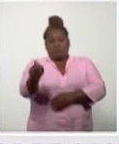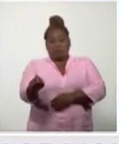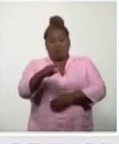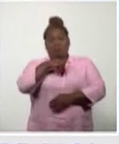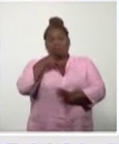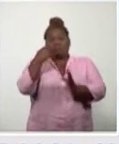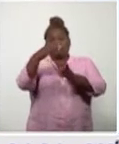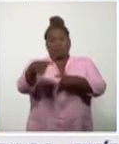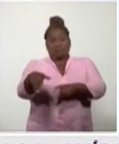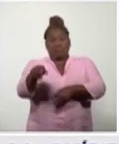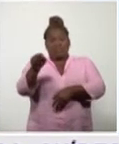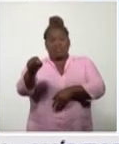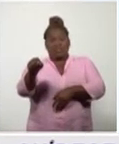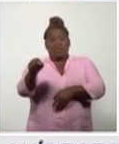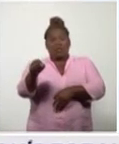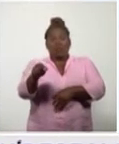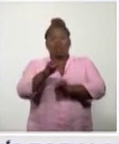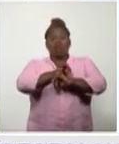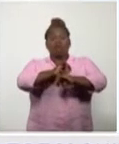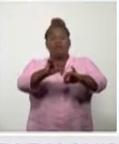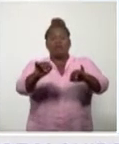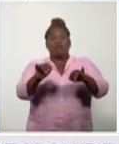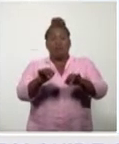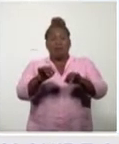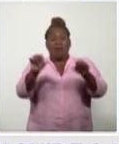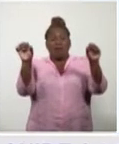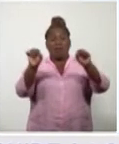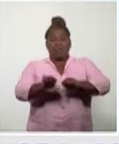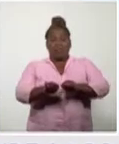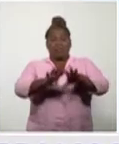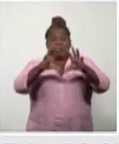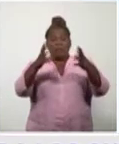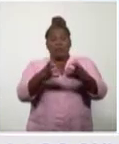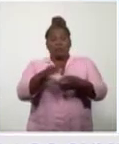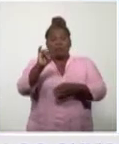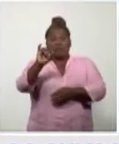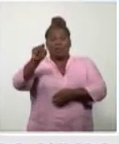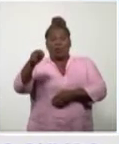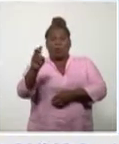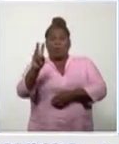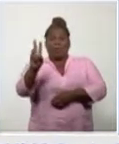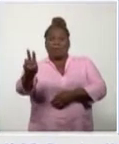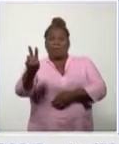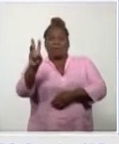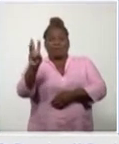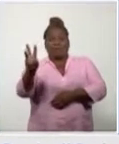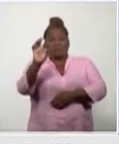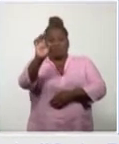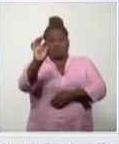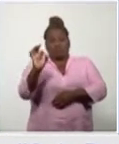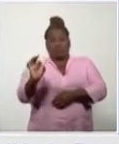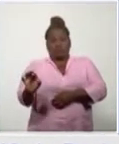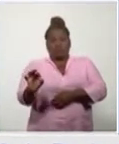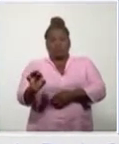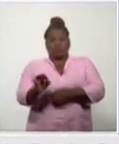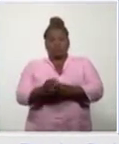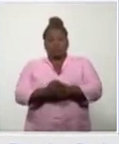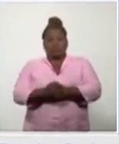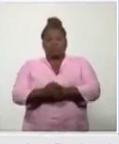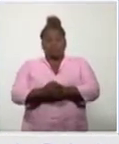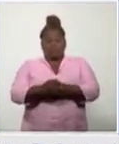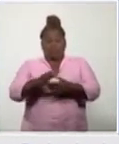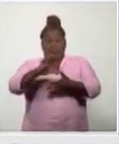360,089 deaths, for a lethality in the world of 6.23%. The region of the